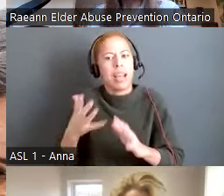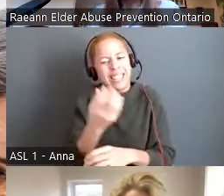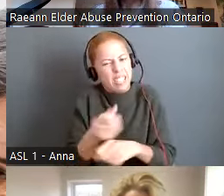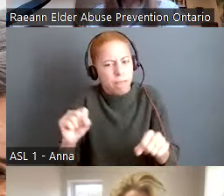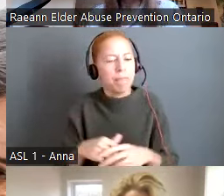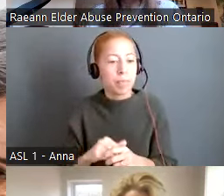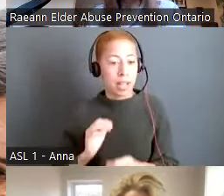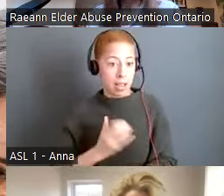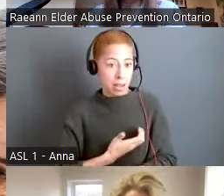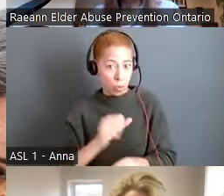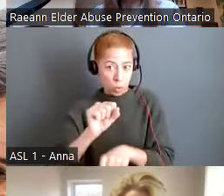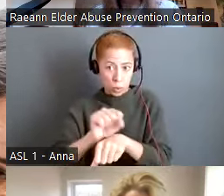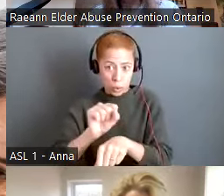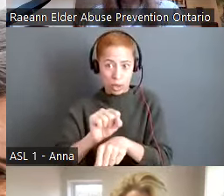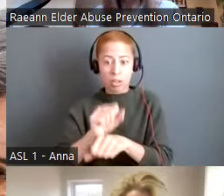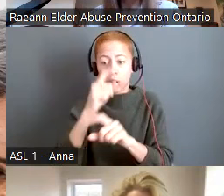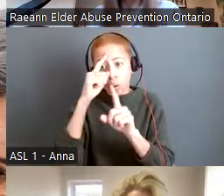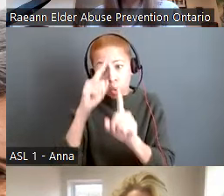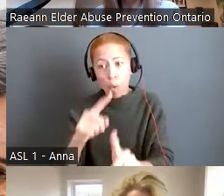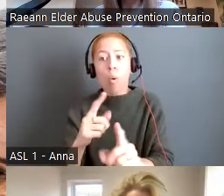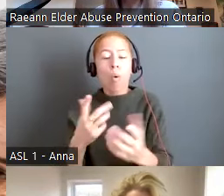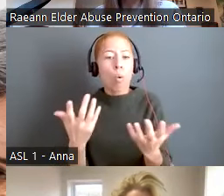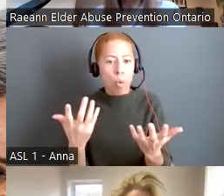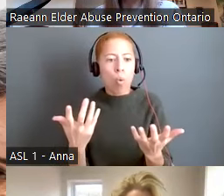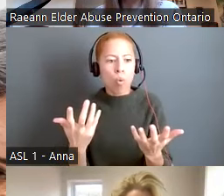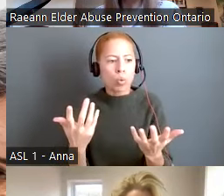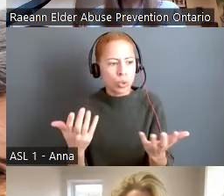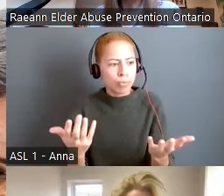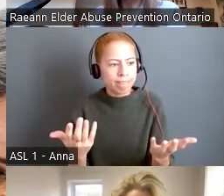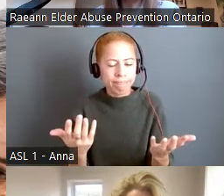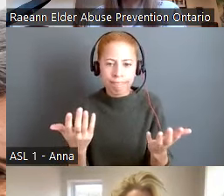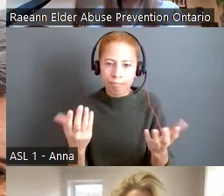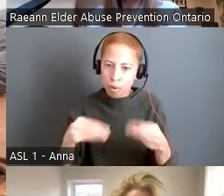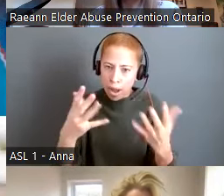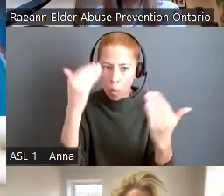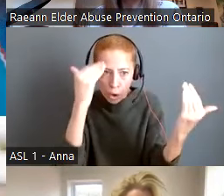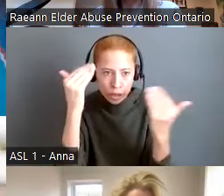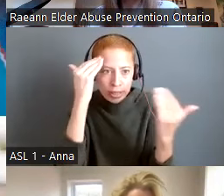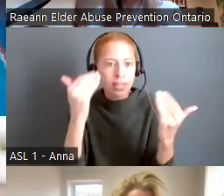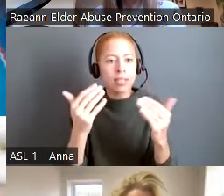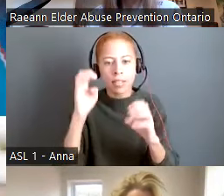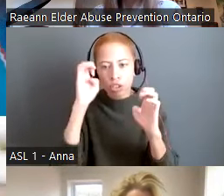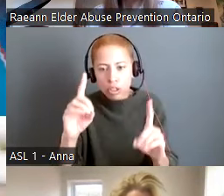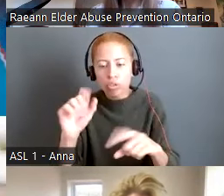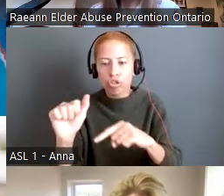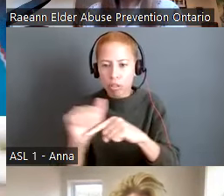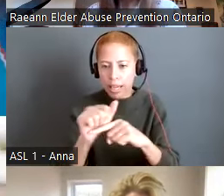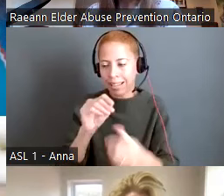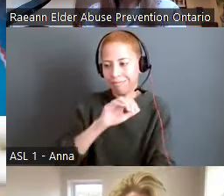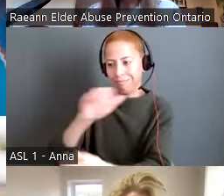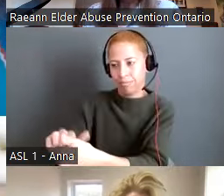trying to reach that mission to raise awareness, provide education and training, and work with our community partners. And